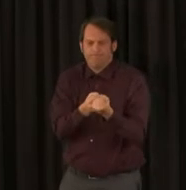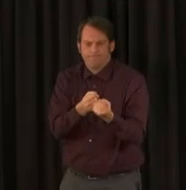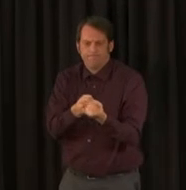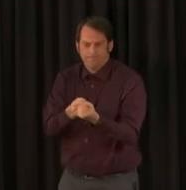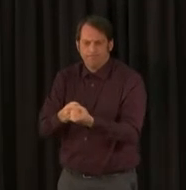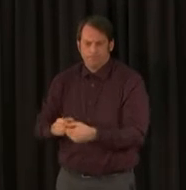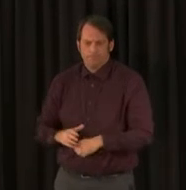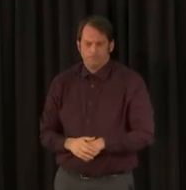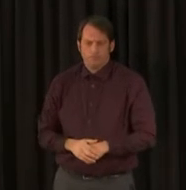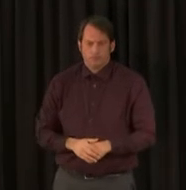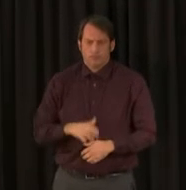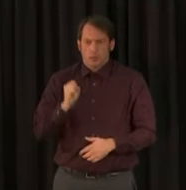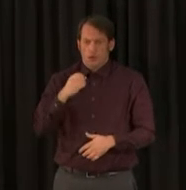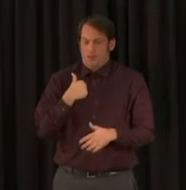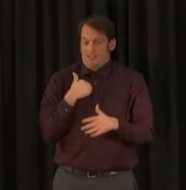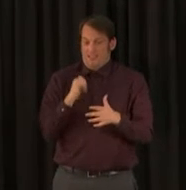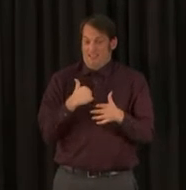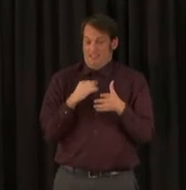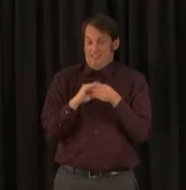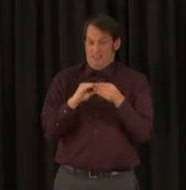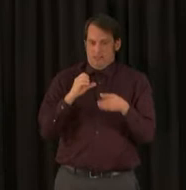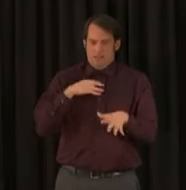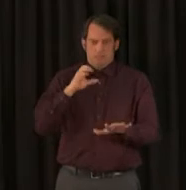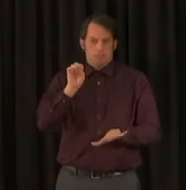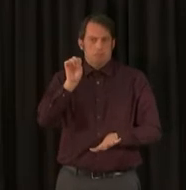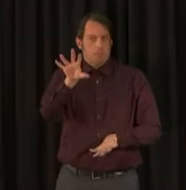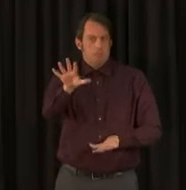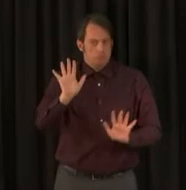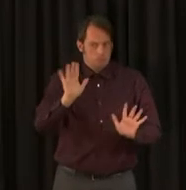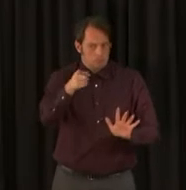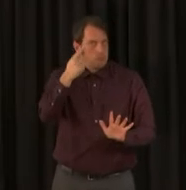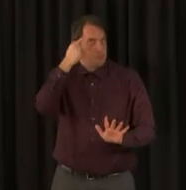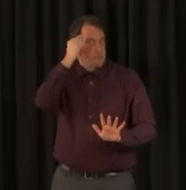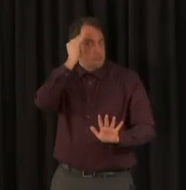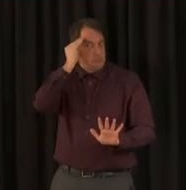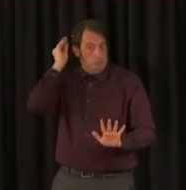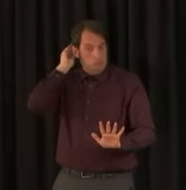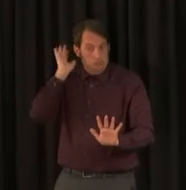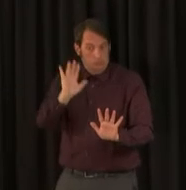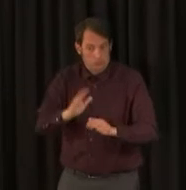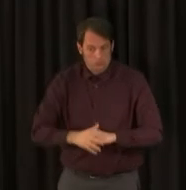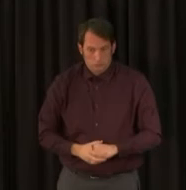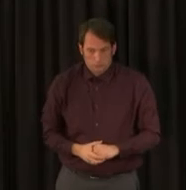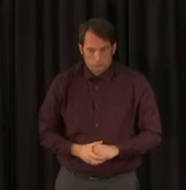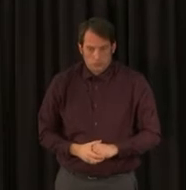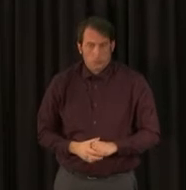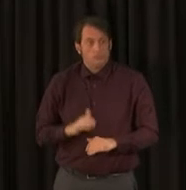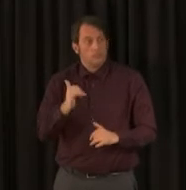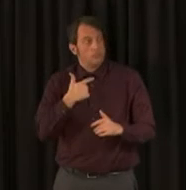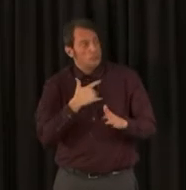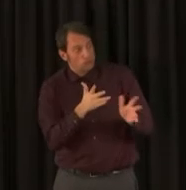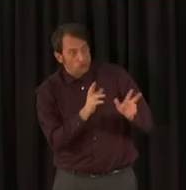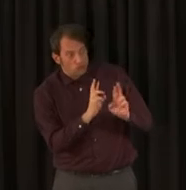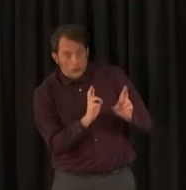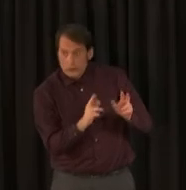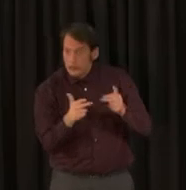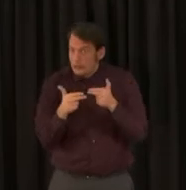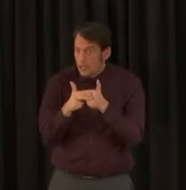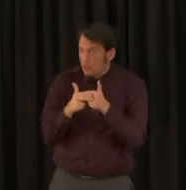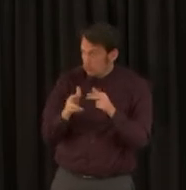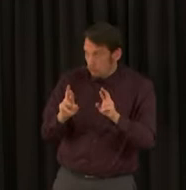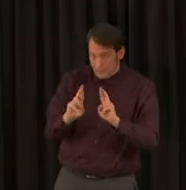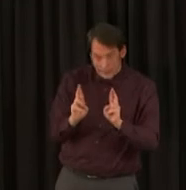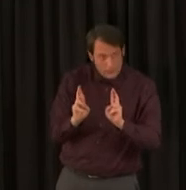I thought I would just open up with that tidbit of information while we were waiting for the slides to come up.